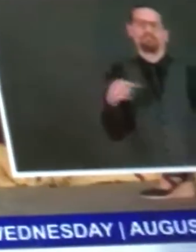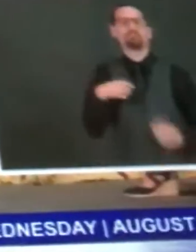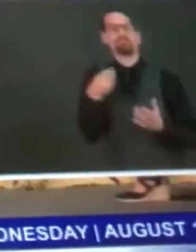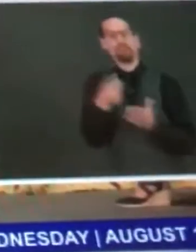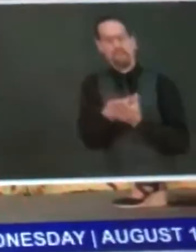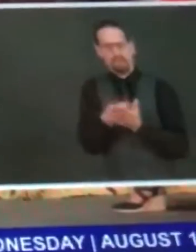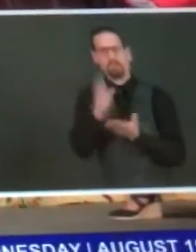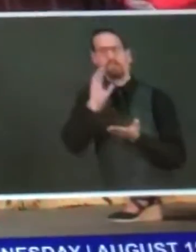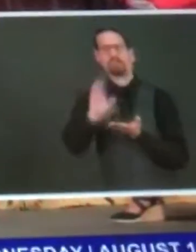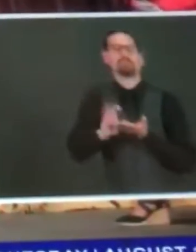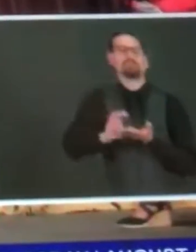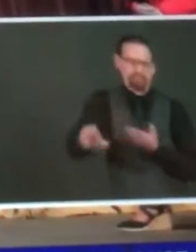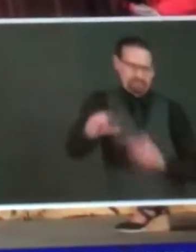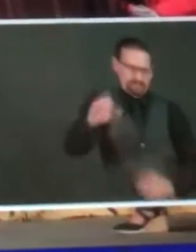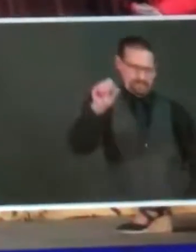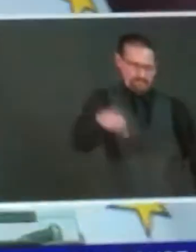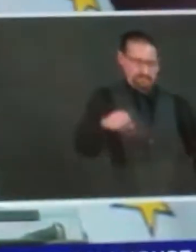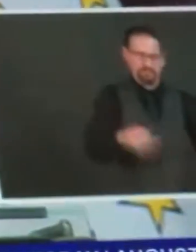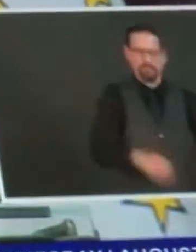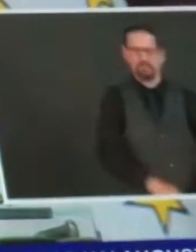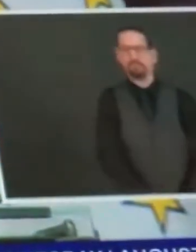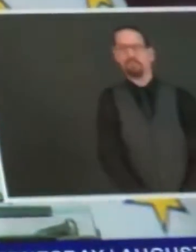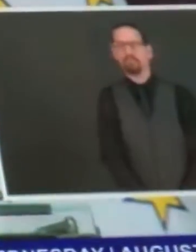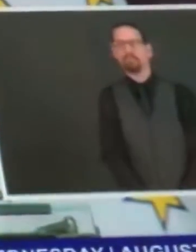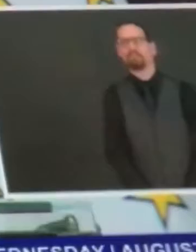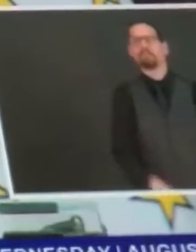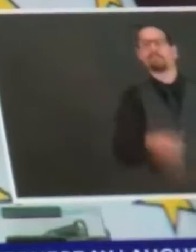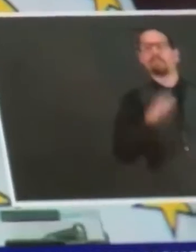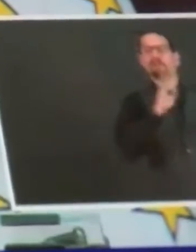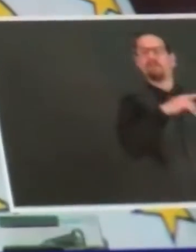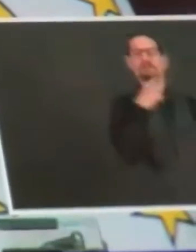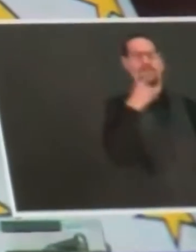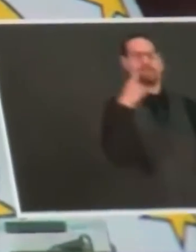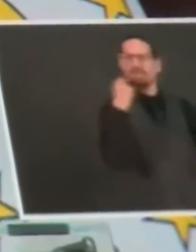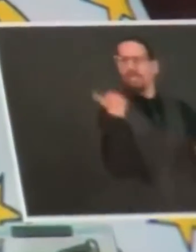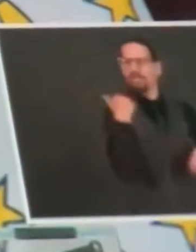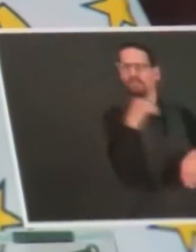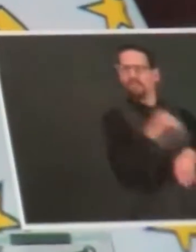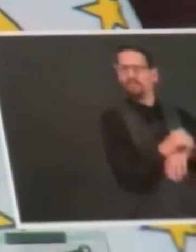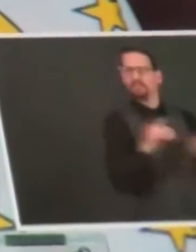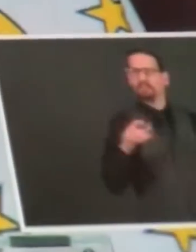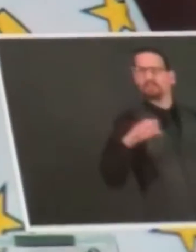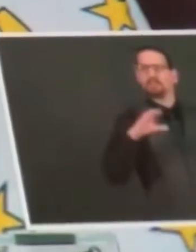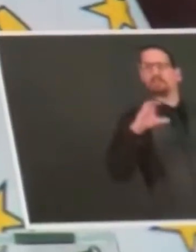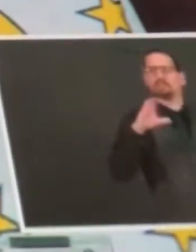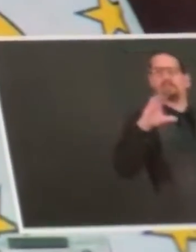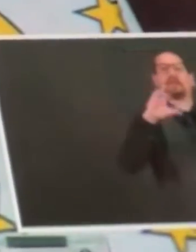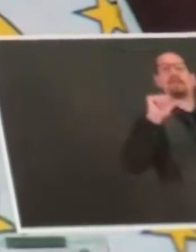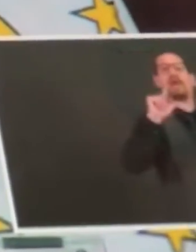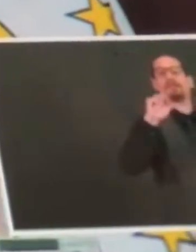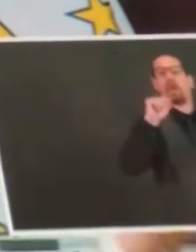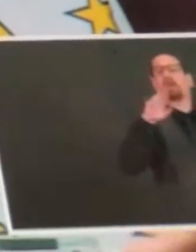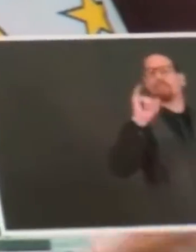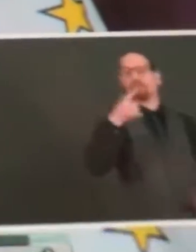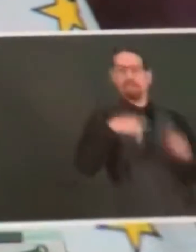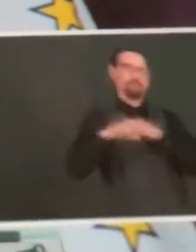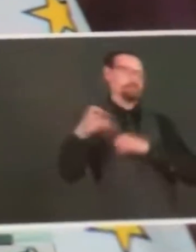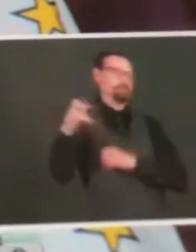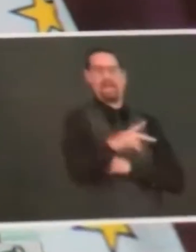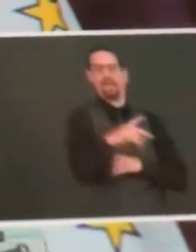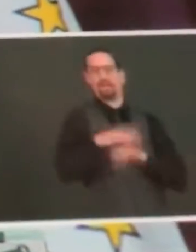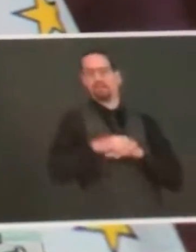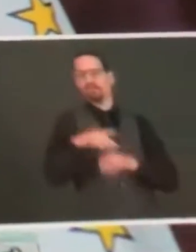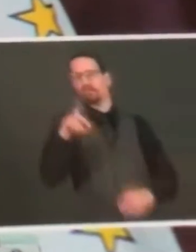calamari comeback last night? I loved it. Go Joe McNamara. I think he did a terrific job and made Rhode Island